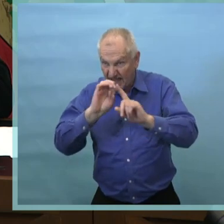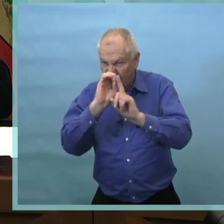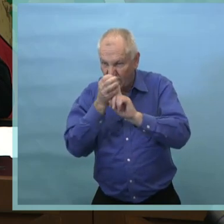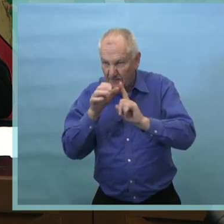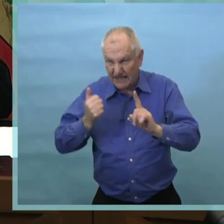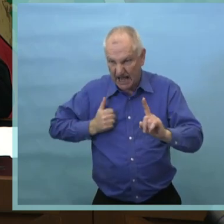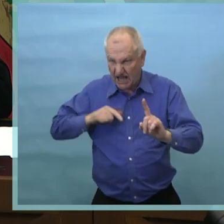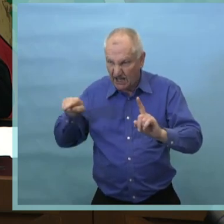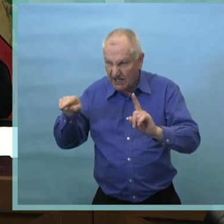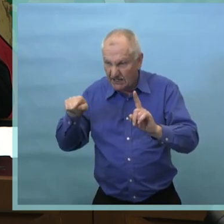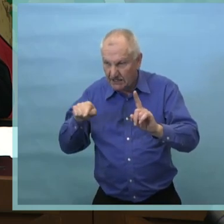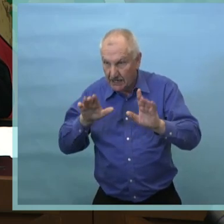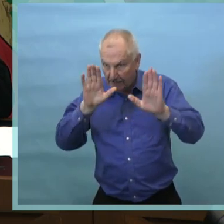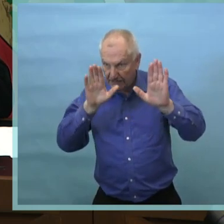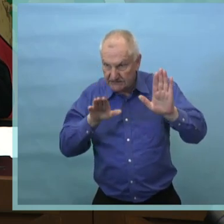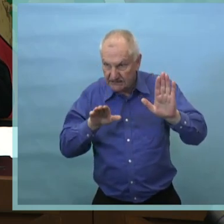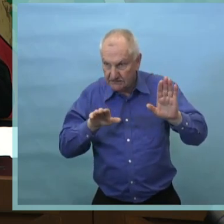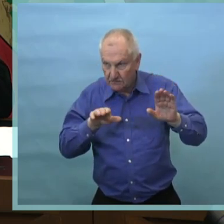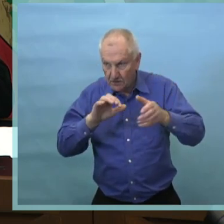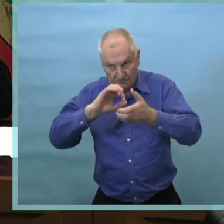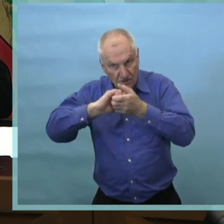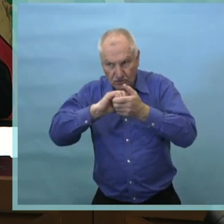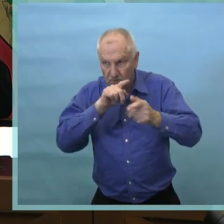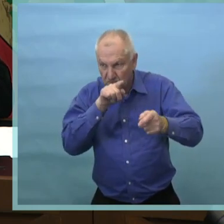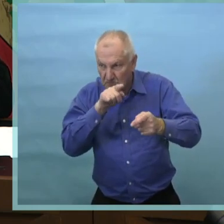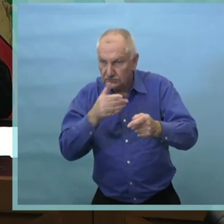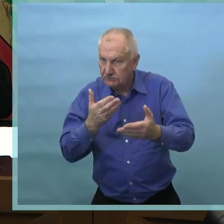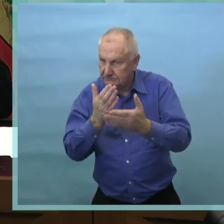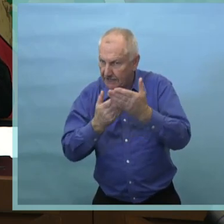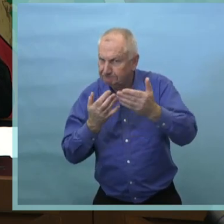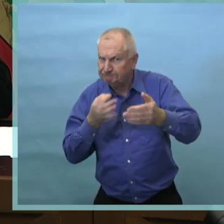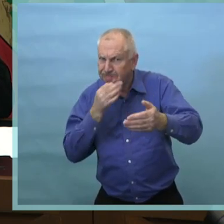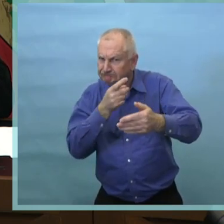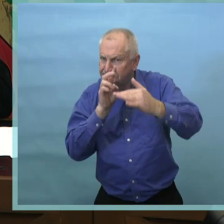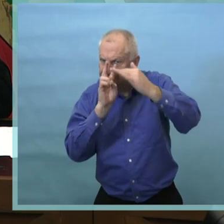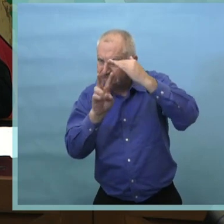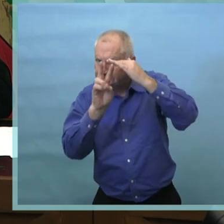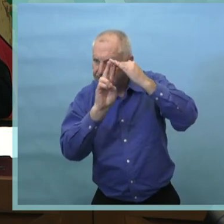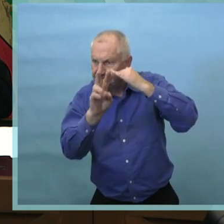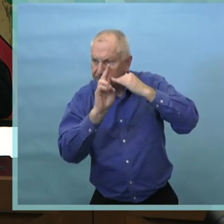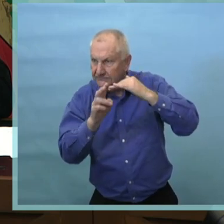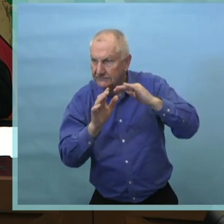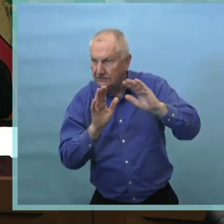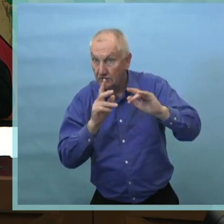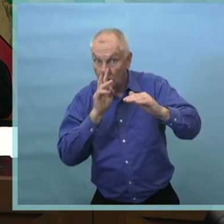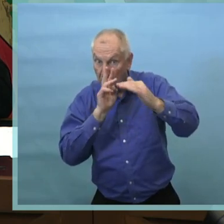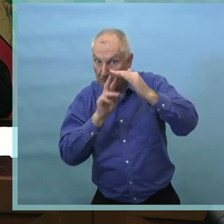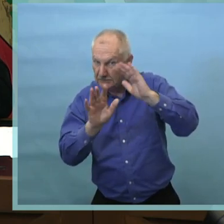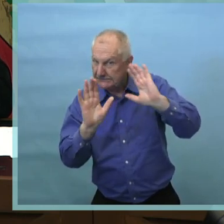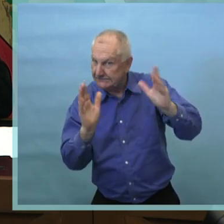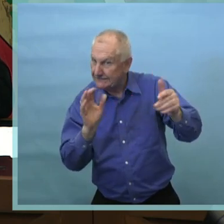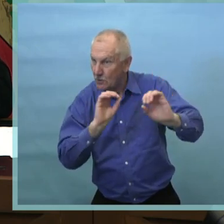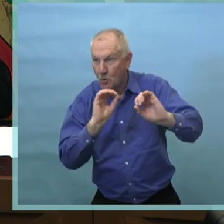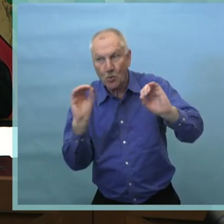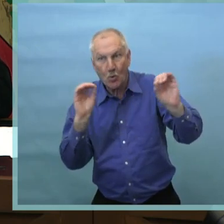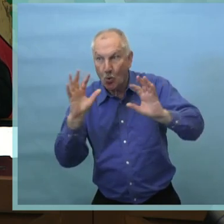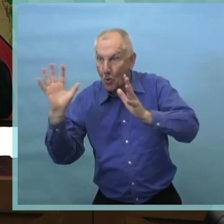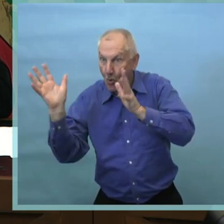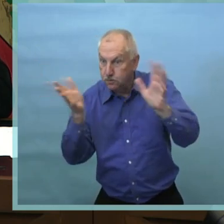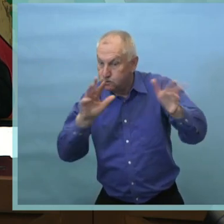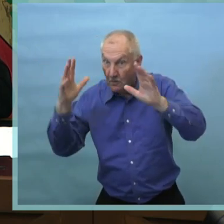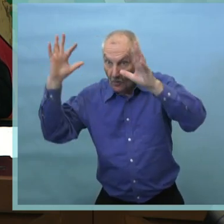They've been very good at predicting, and they are currently not predicting any major weather events in the near future.